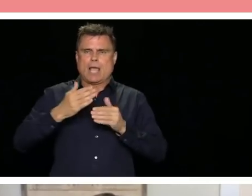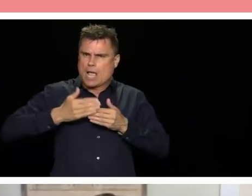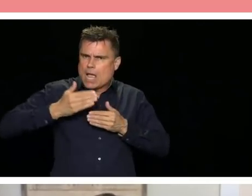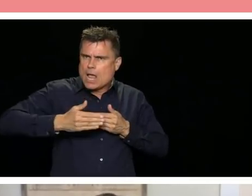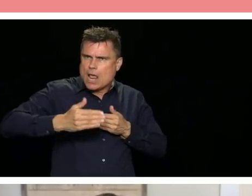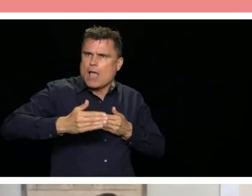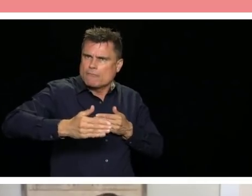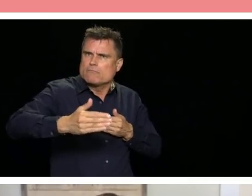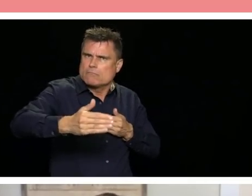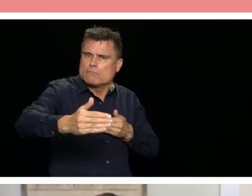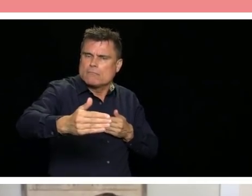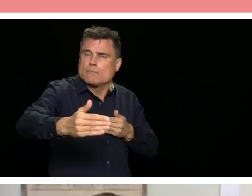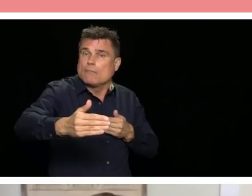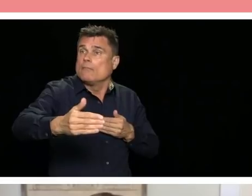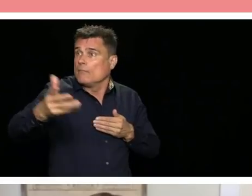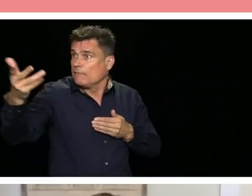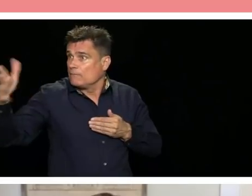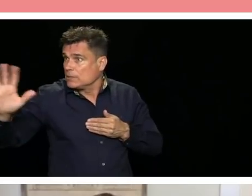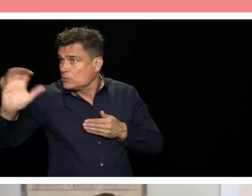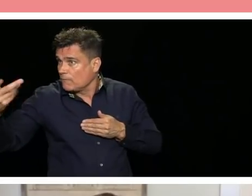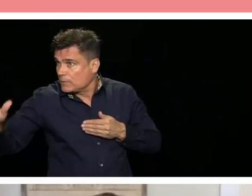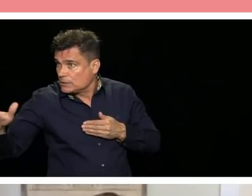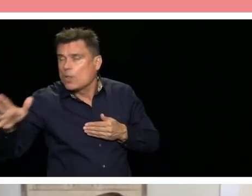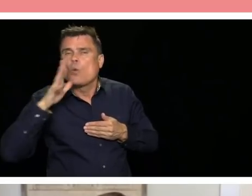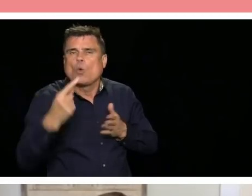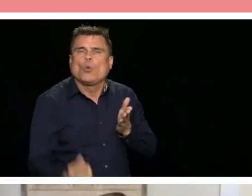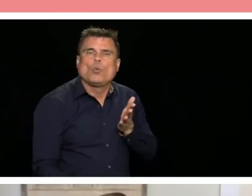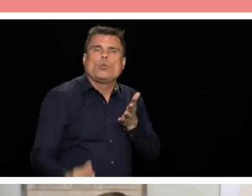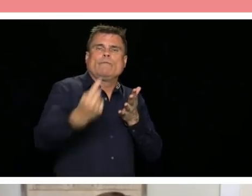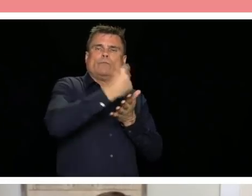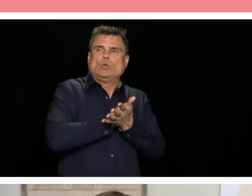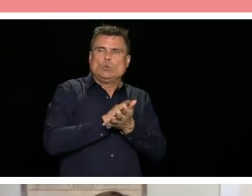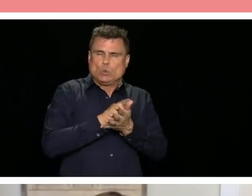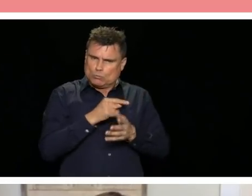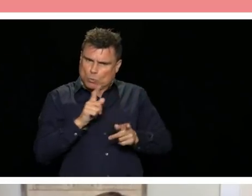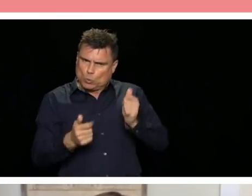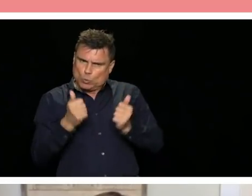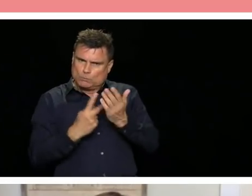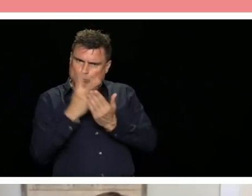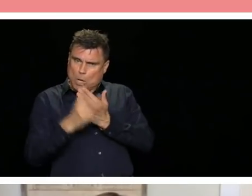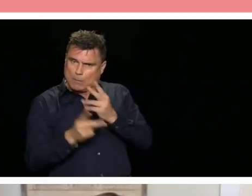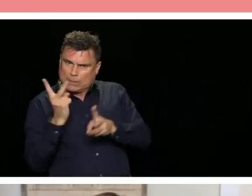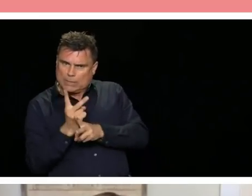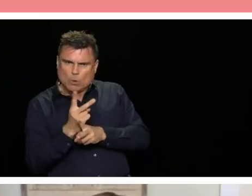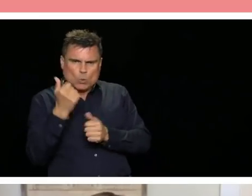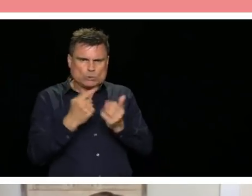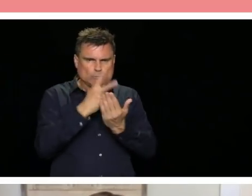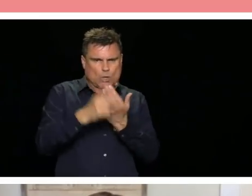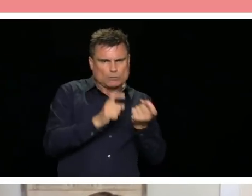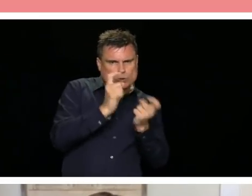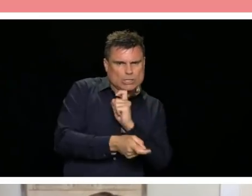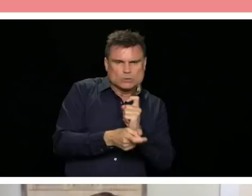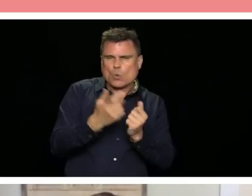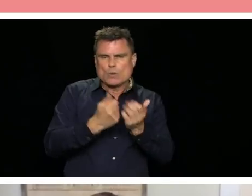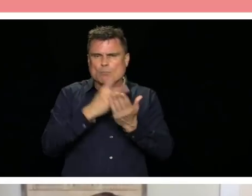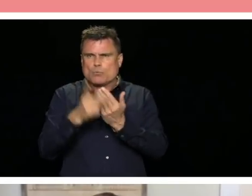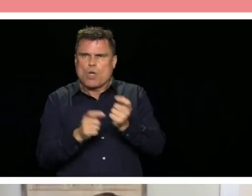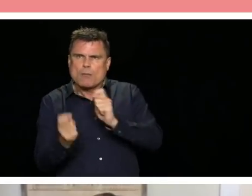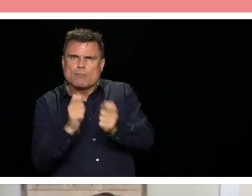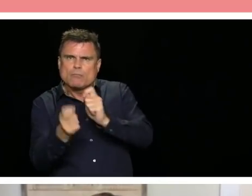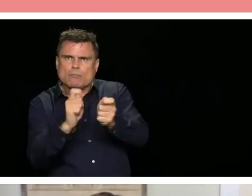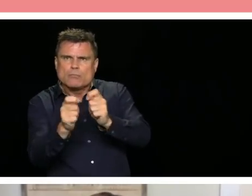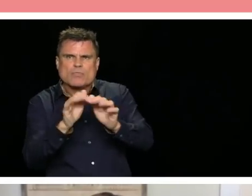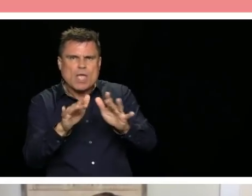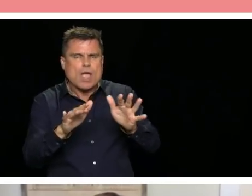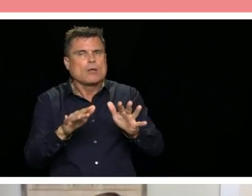support early childhood educators? How do we further support the sector? How do we create spaces that can become community and public assets that